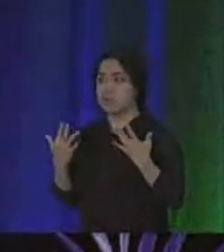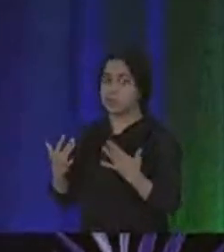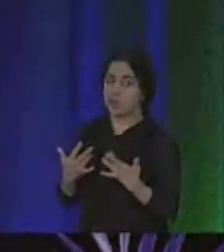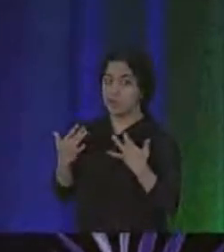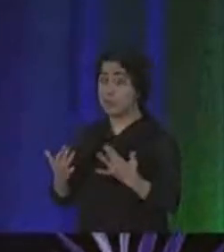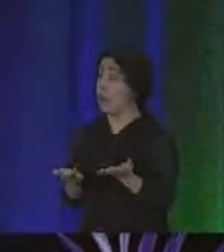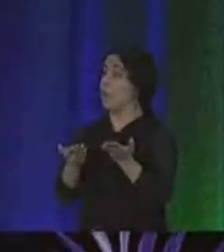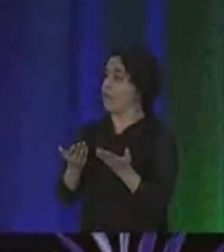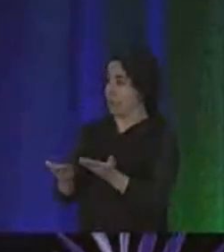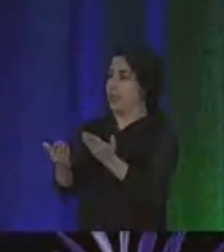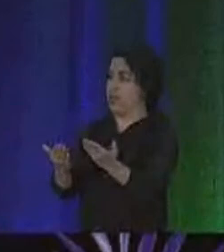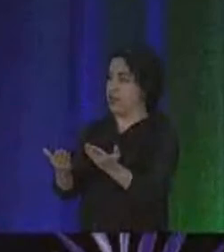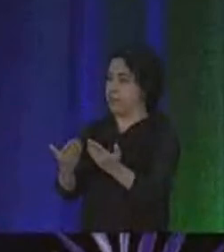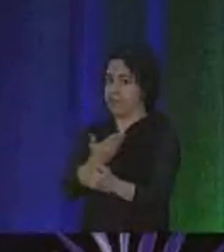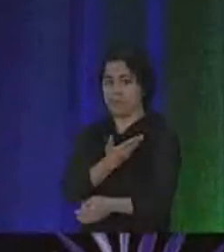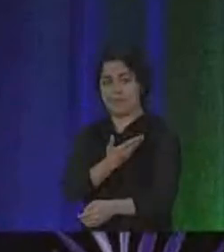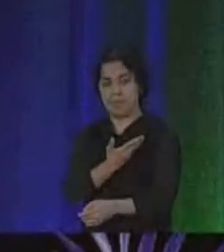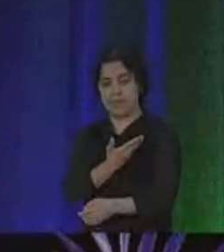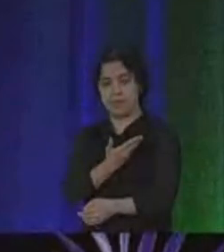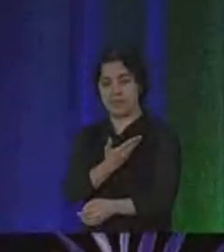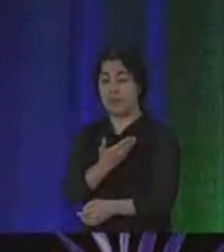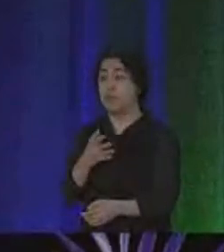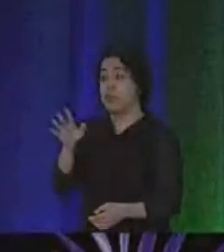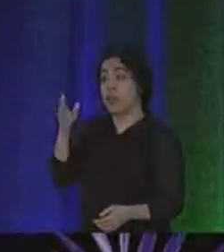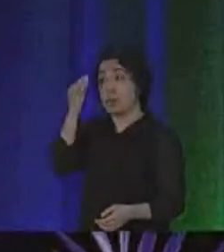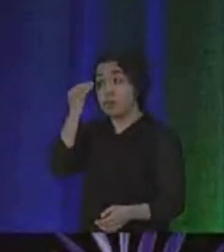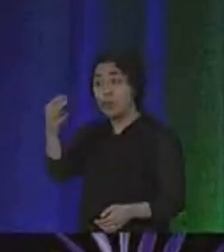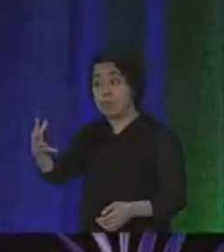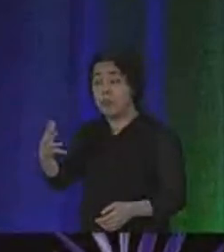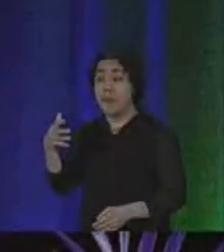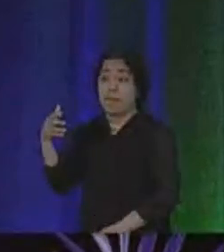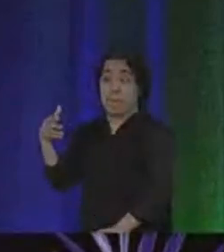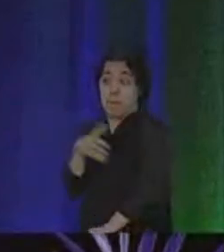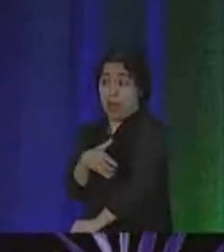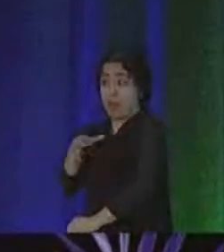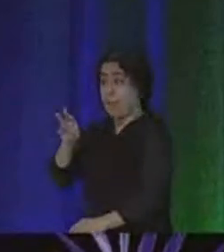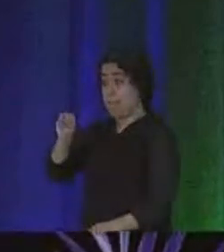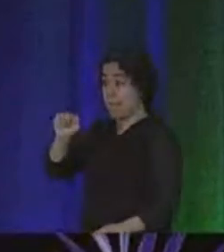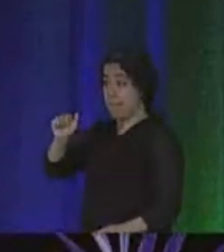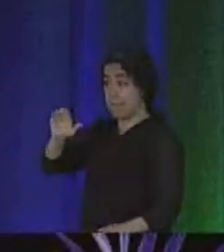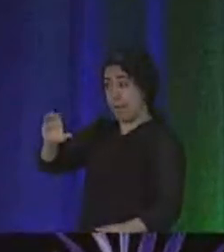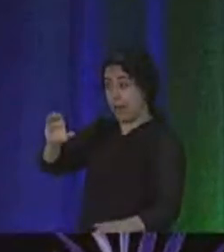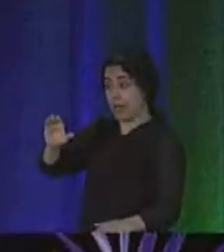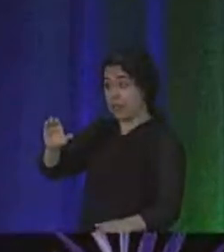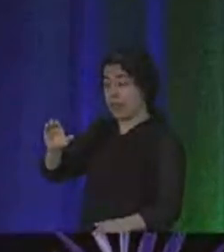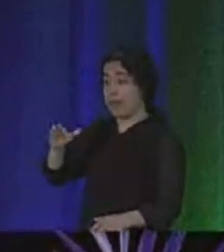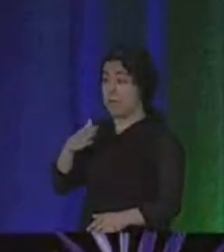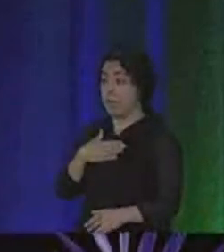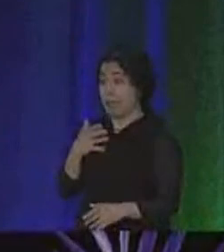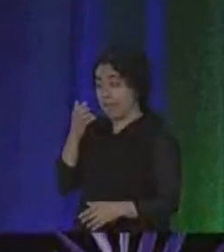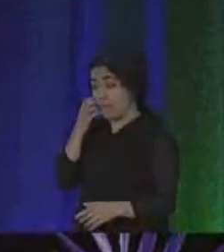There we go. Pro tip, right? Power of Mac is like I can just copy the link on my phone